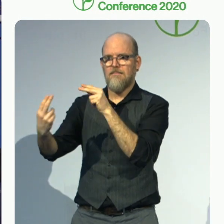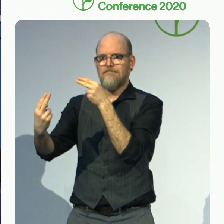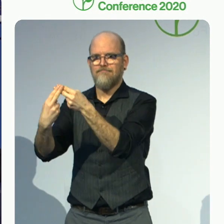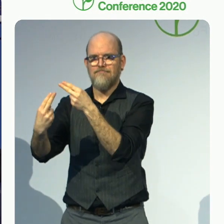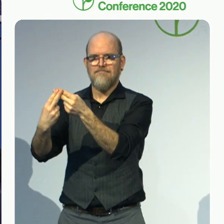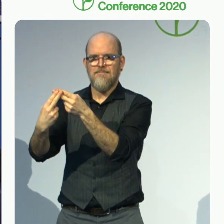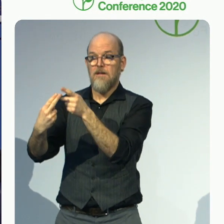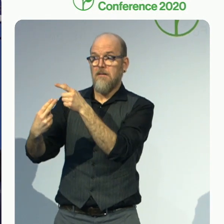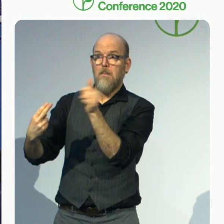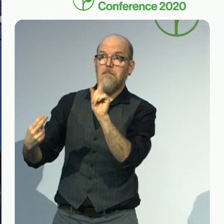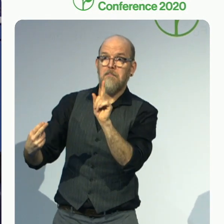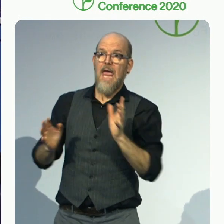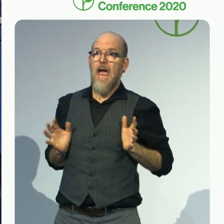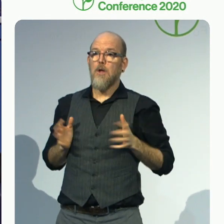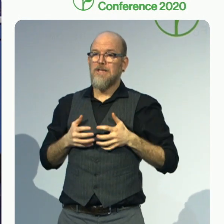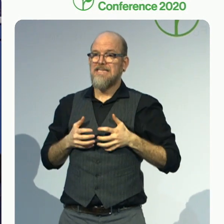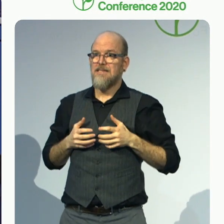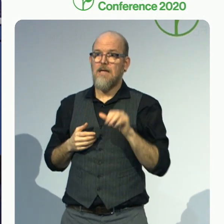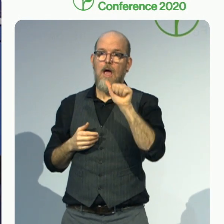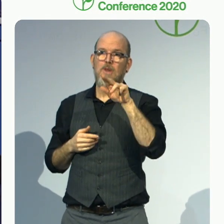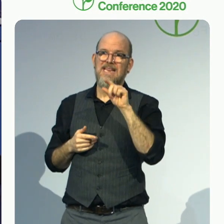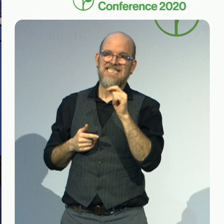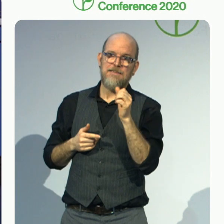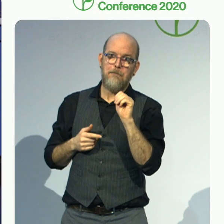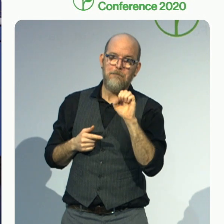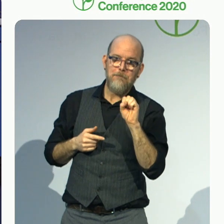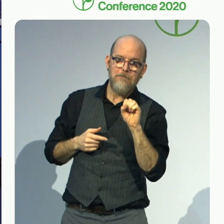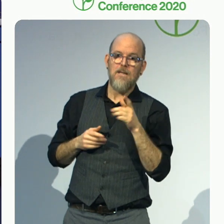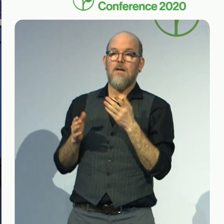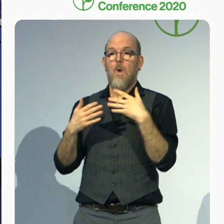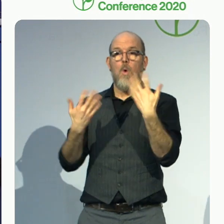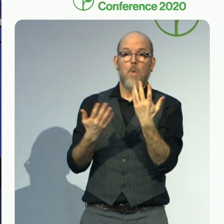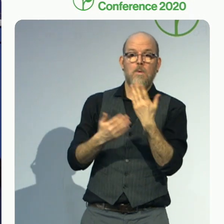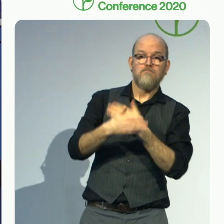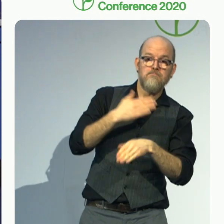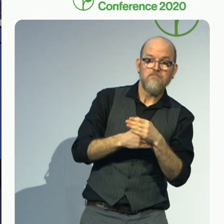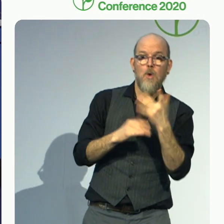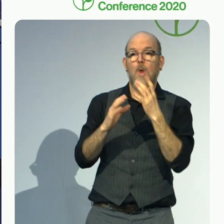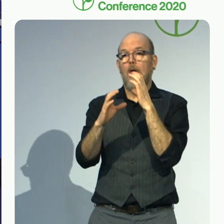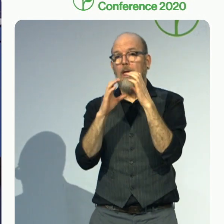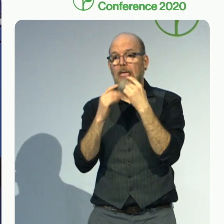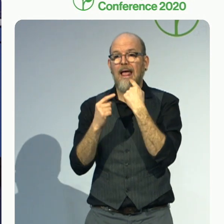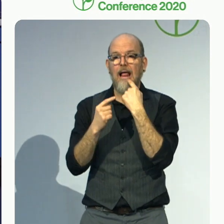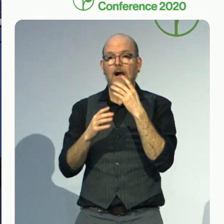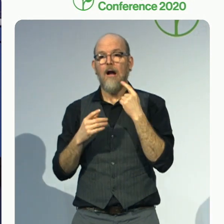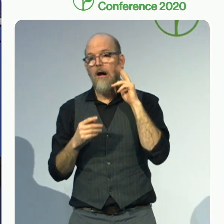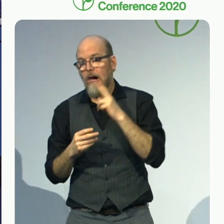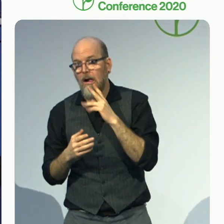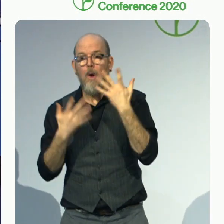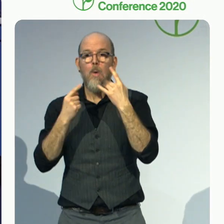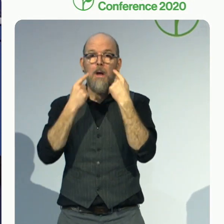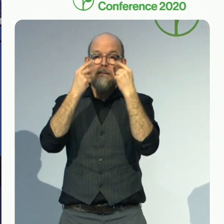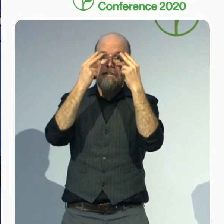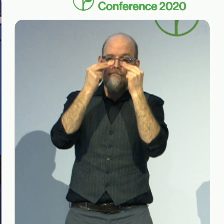with sensory disabilities. And it also mentions students who are blind, deaf or deaf-blind must